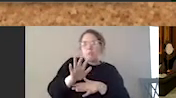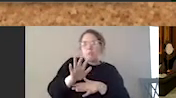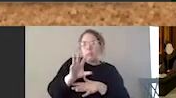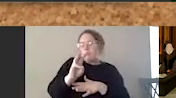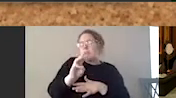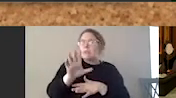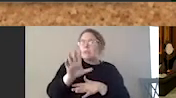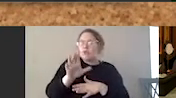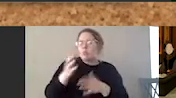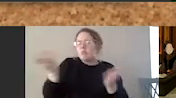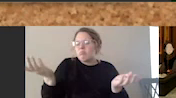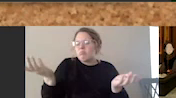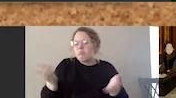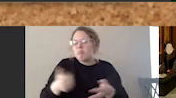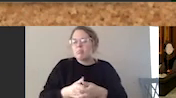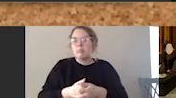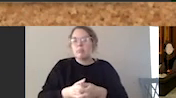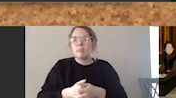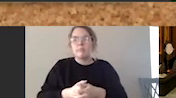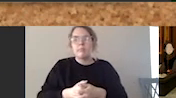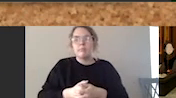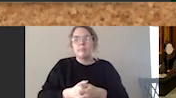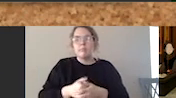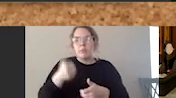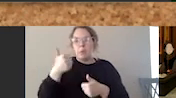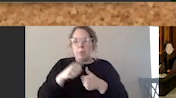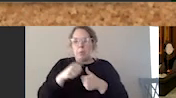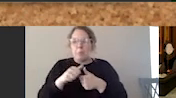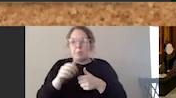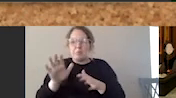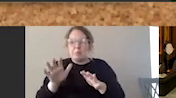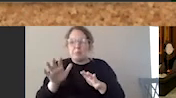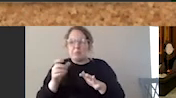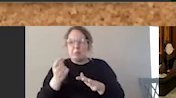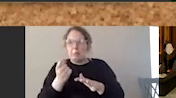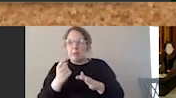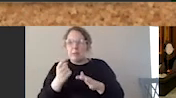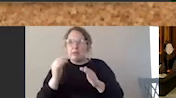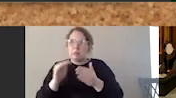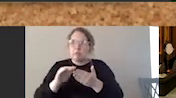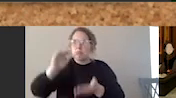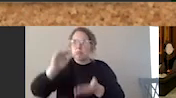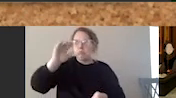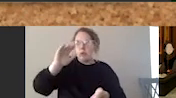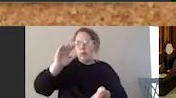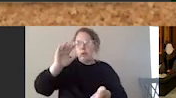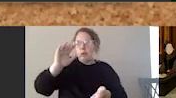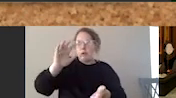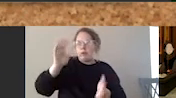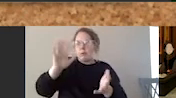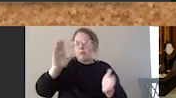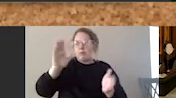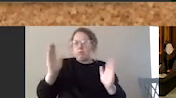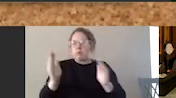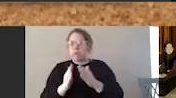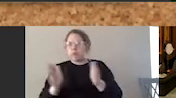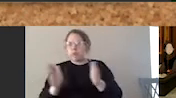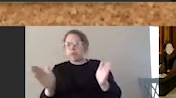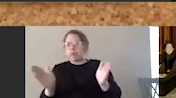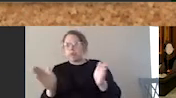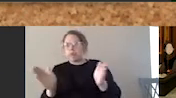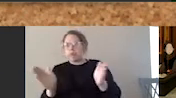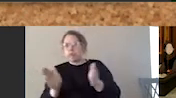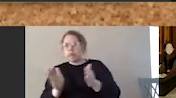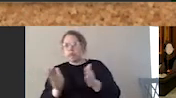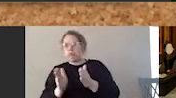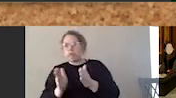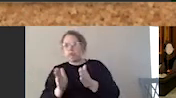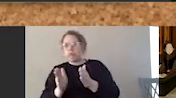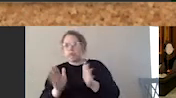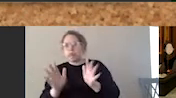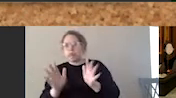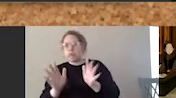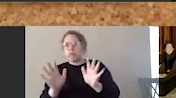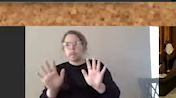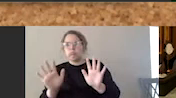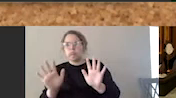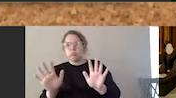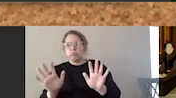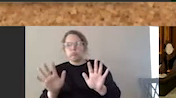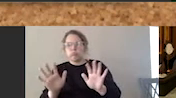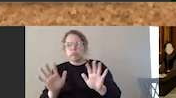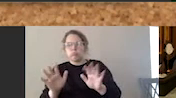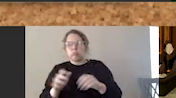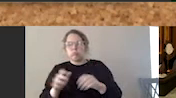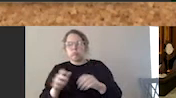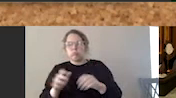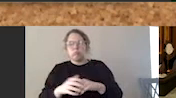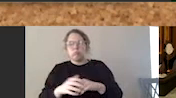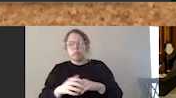600. I remember it was a little bit taller than wider. And if you want to add a component